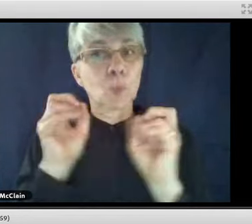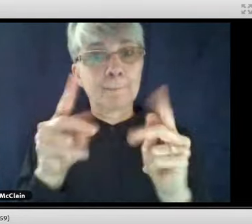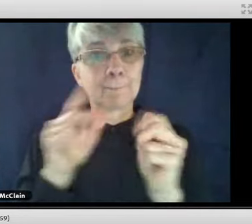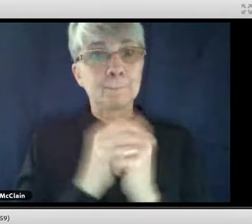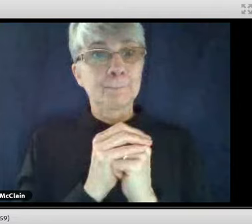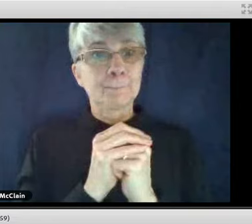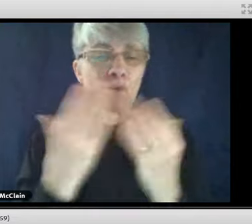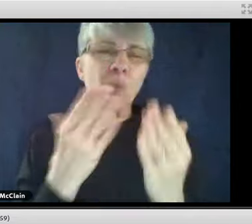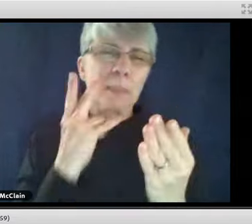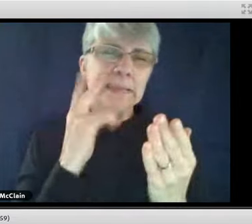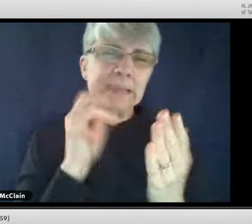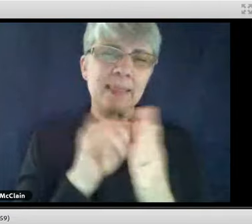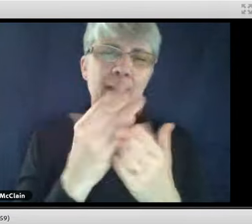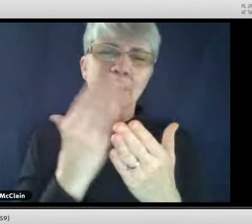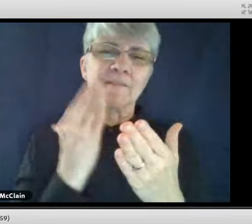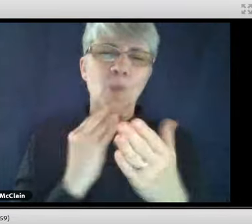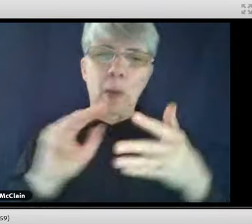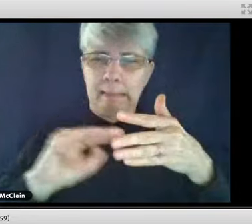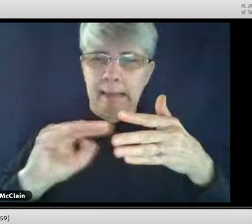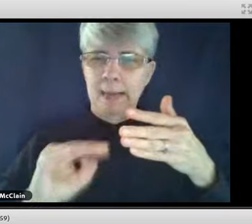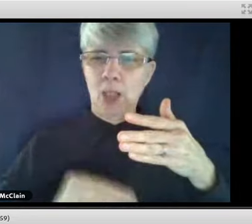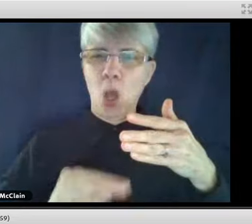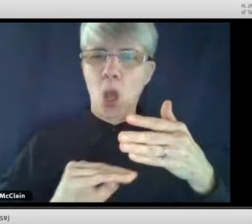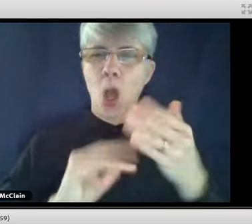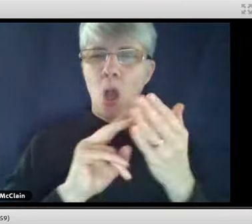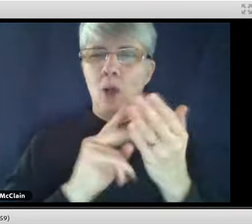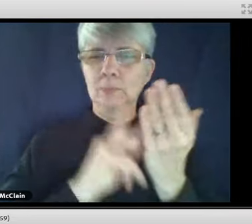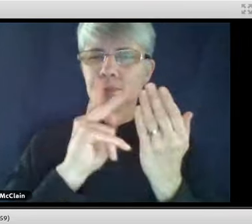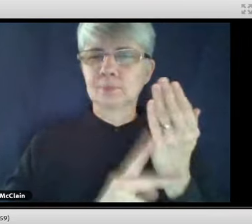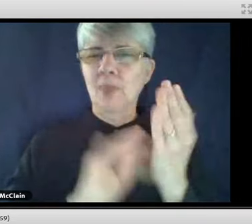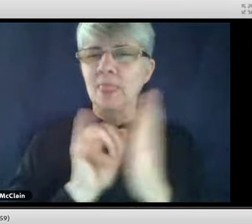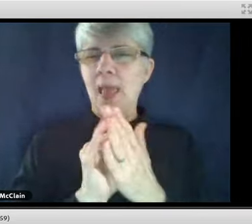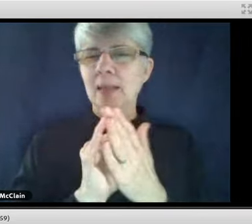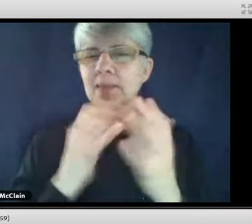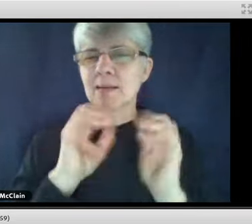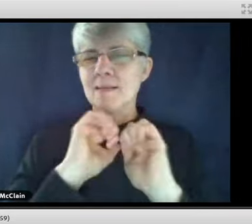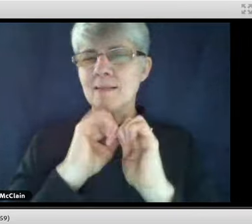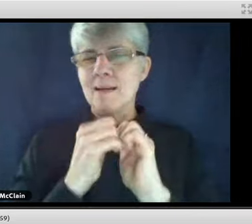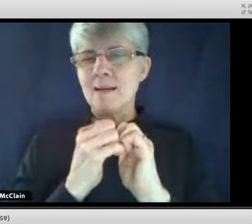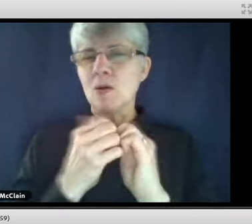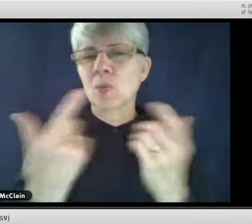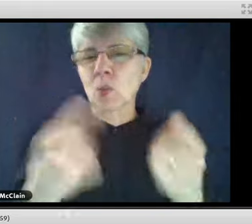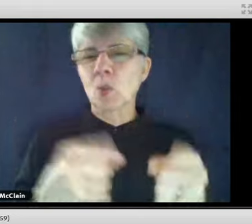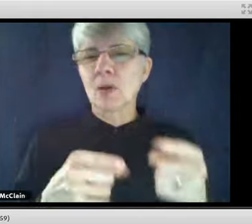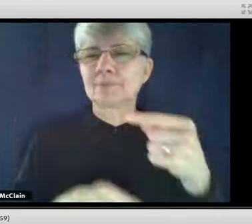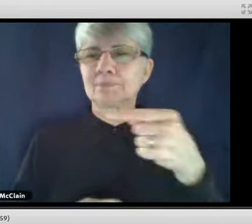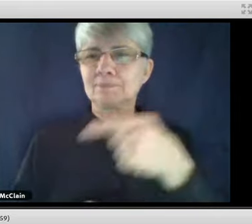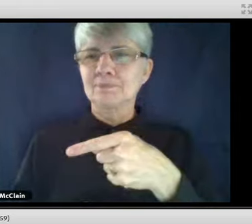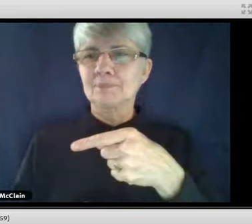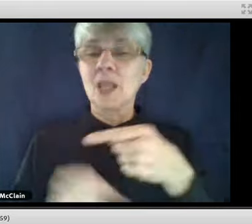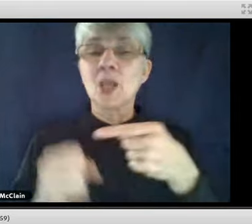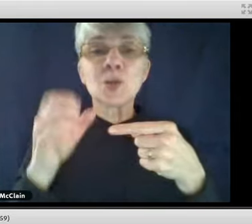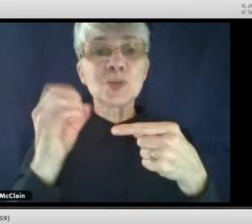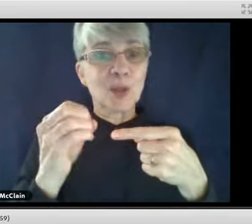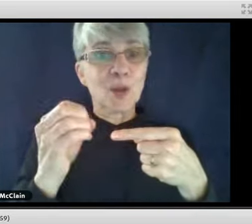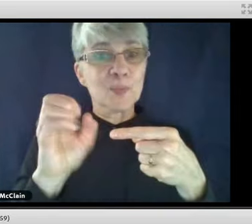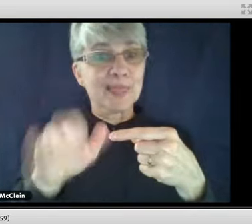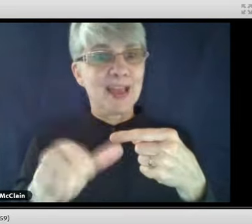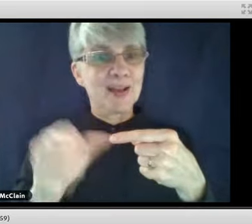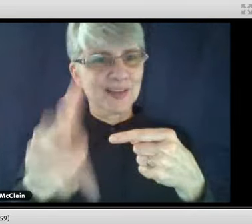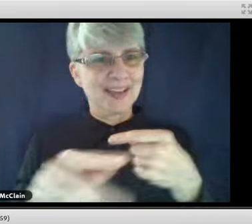probably seen this before in catalogs previously, but just that's kind of what's going on there. So with that,